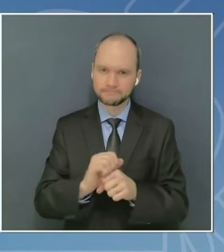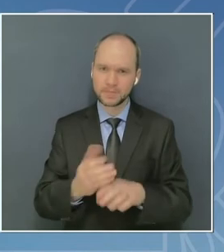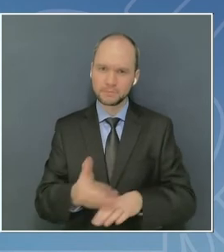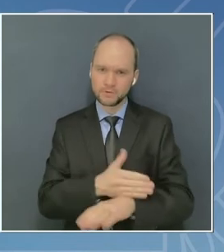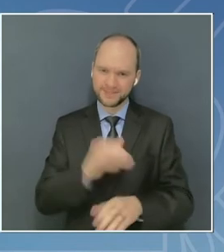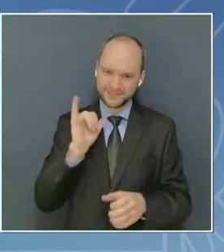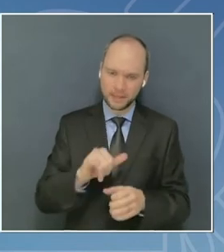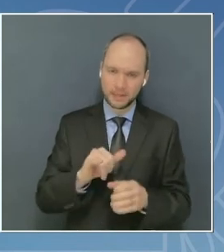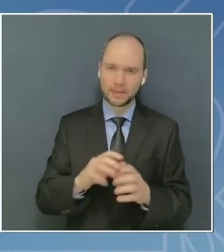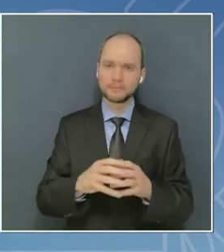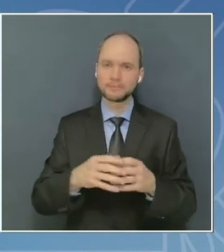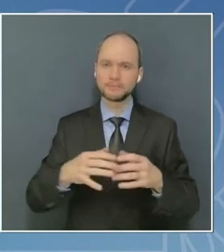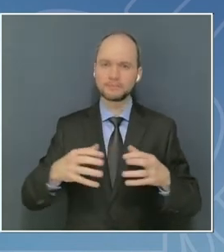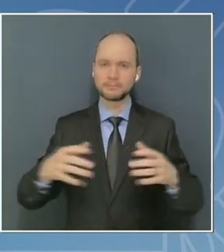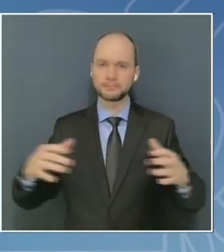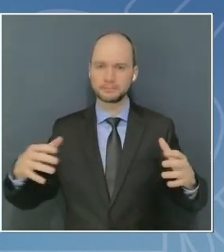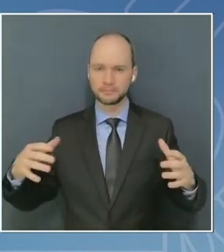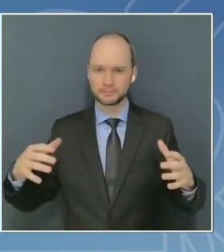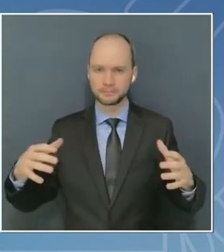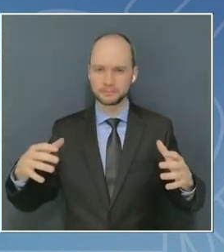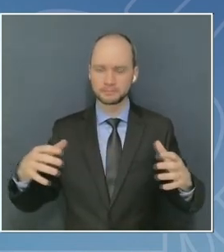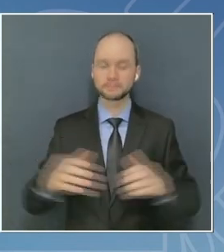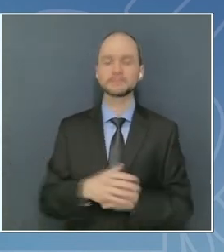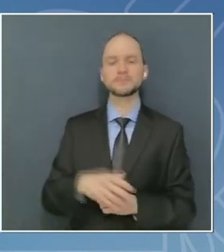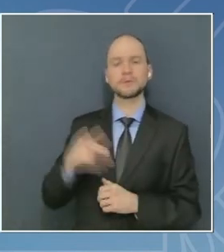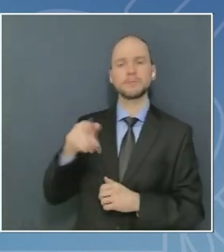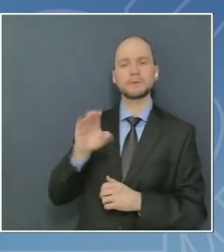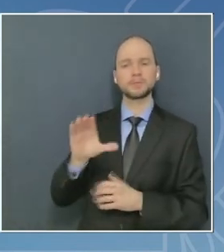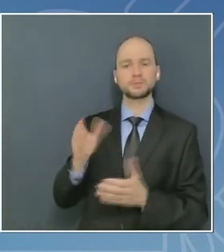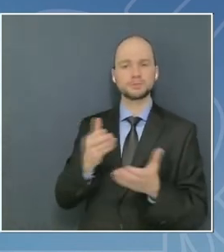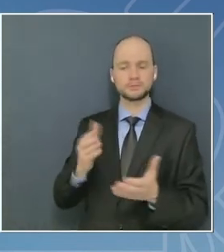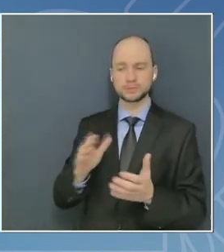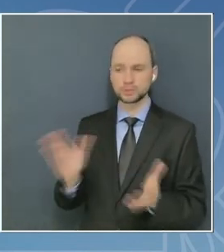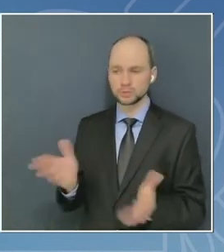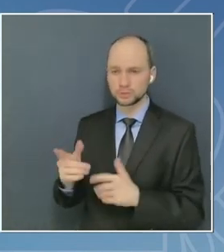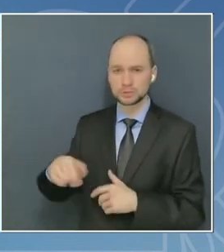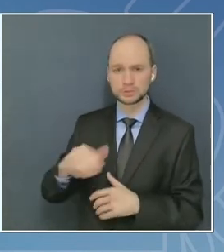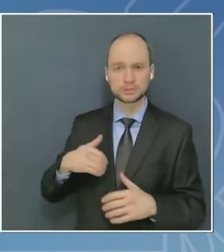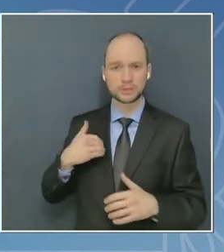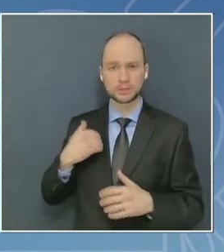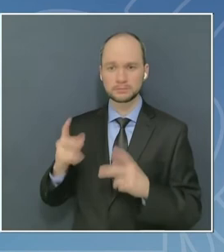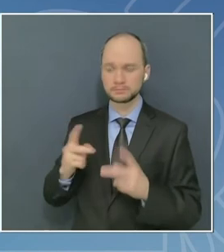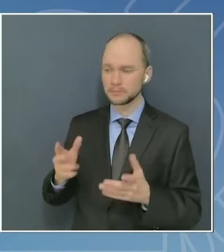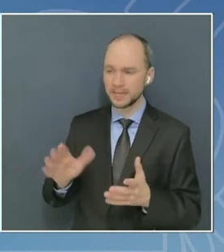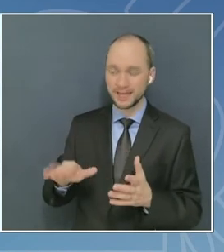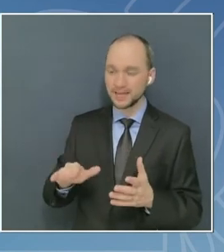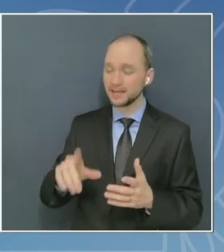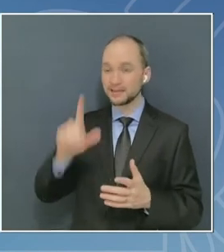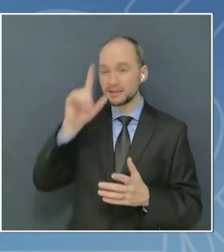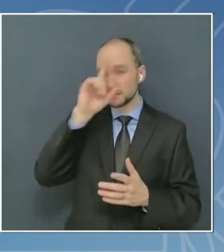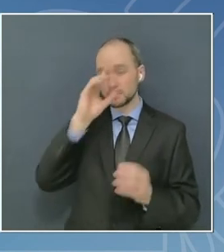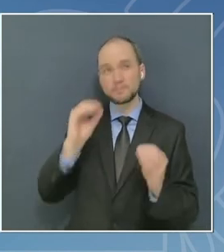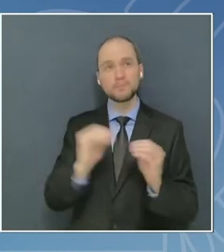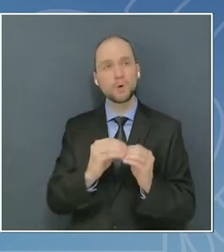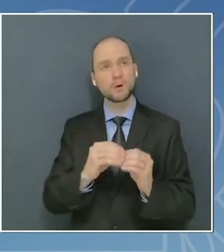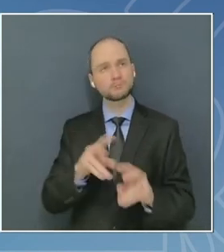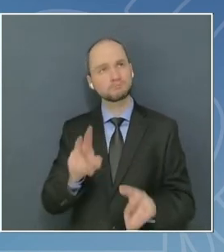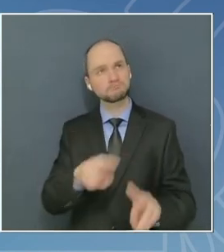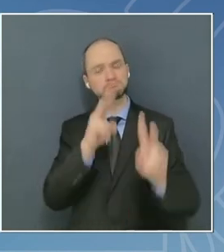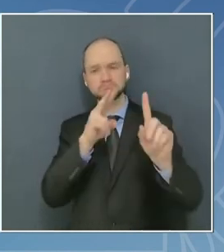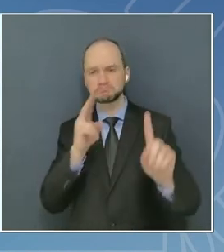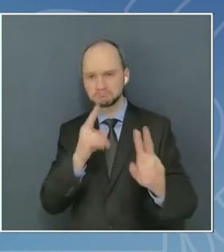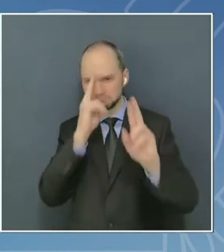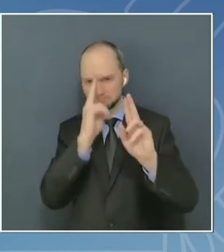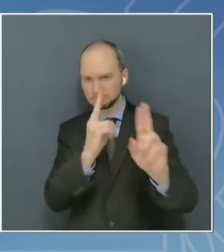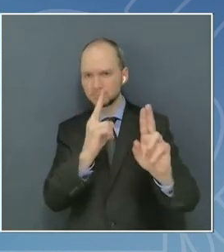young people, I couldn't think of anything more noble than to serve your fellow humankind. So I absolutely encourage all